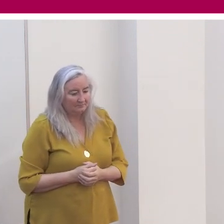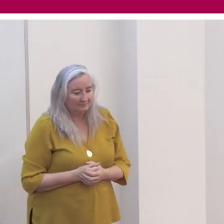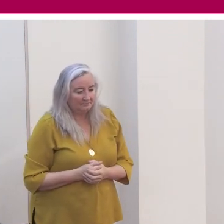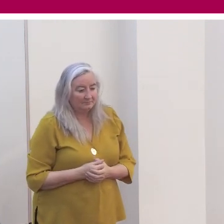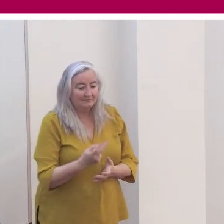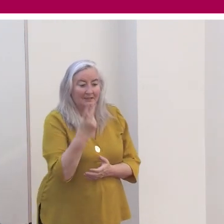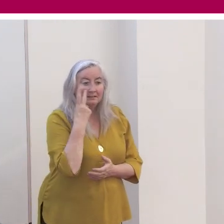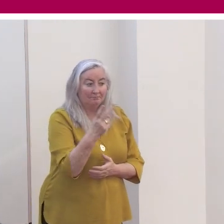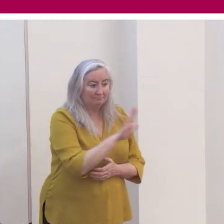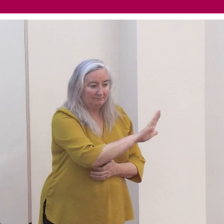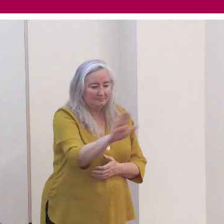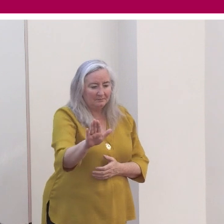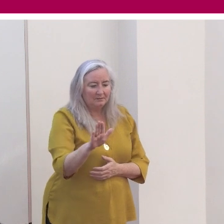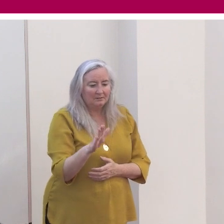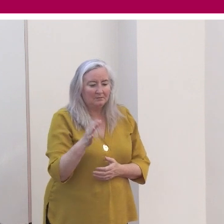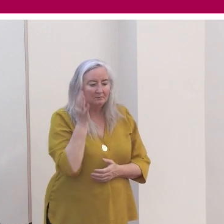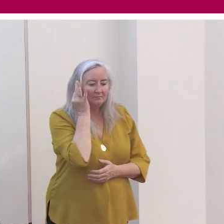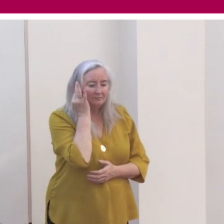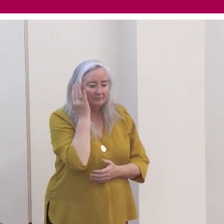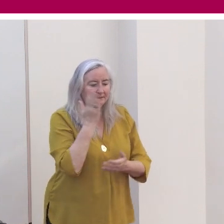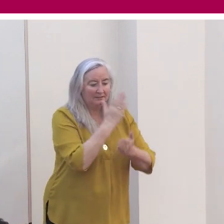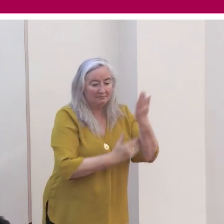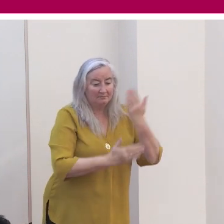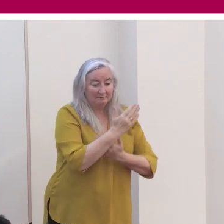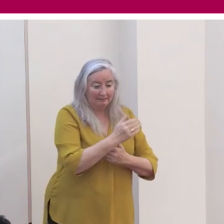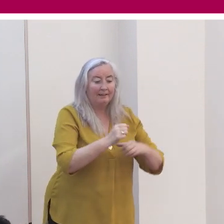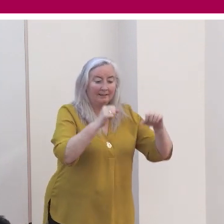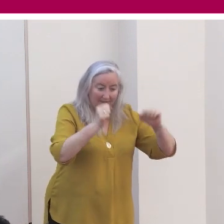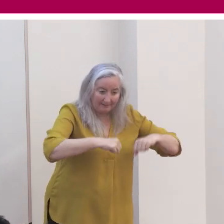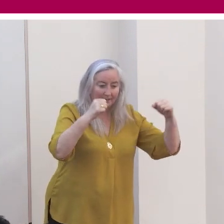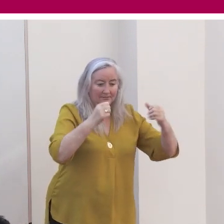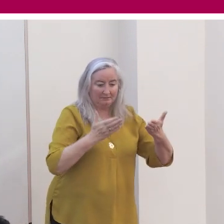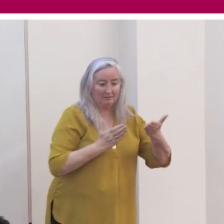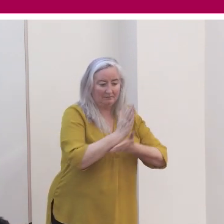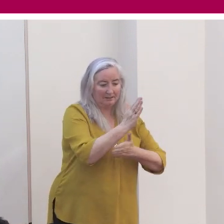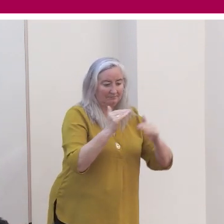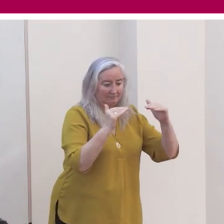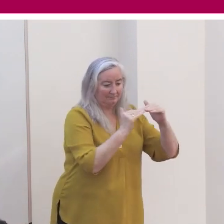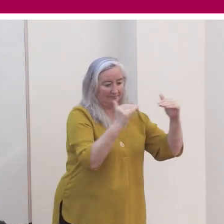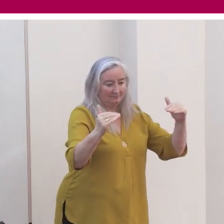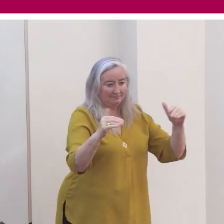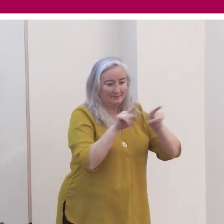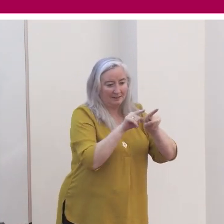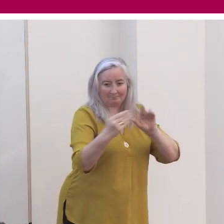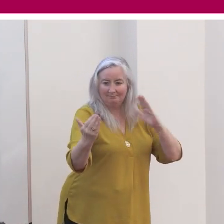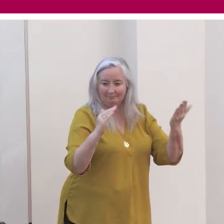so. Now, a preliminary question. Who knows what procedural accommodations is?